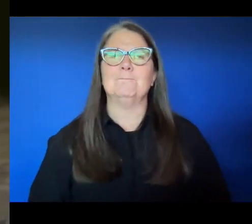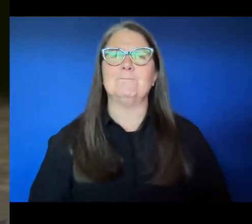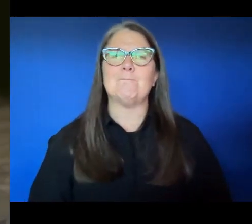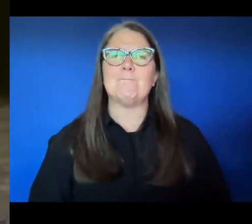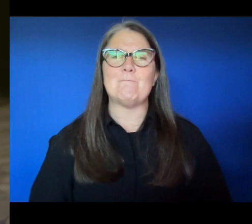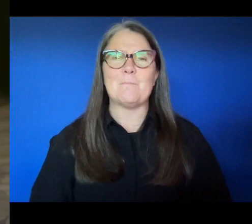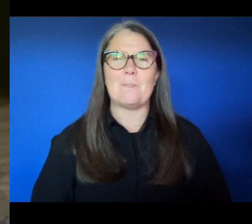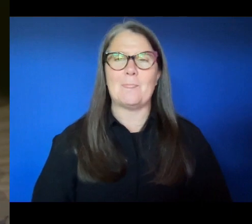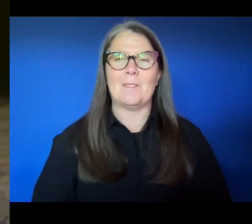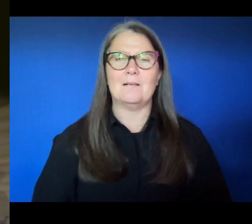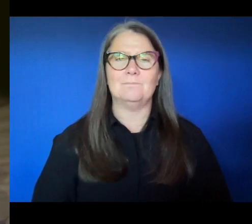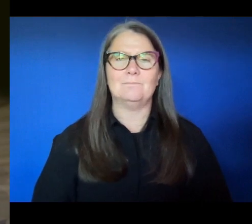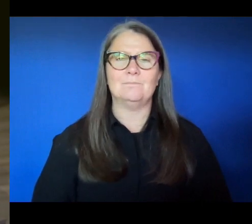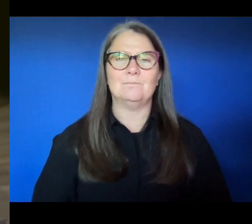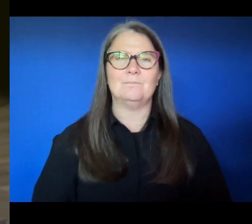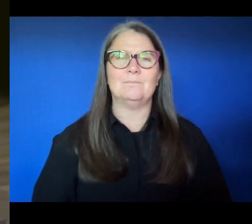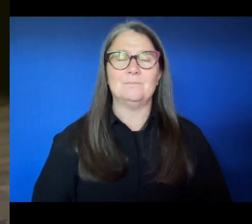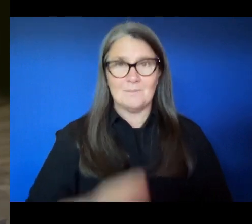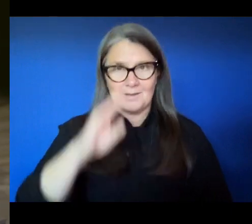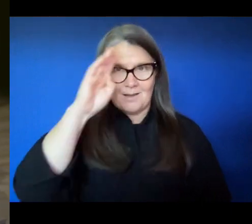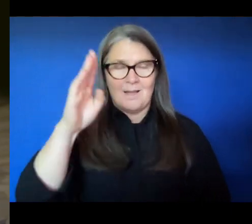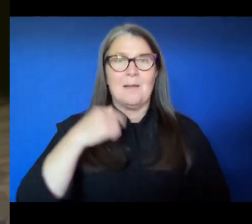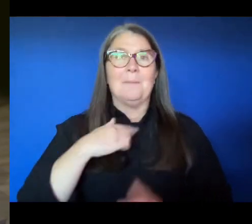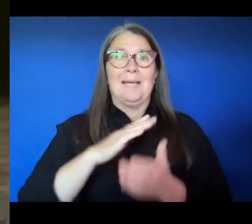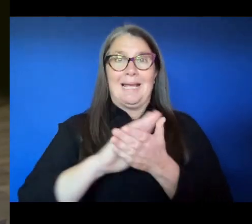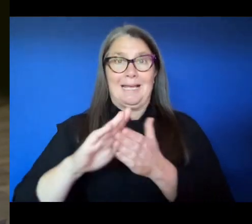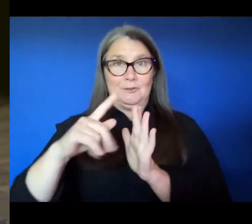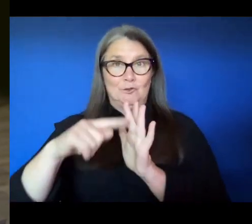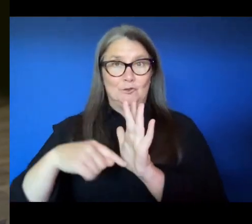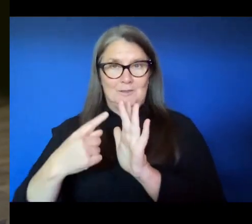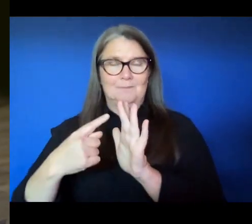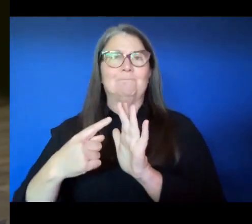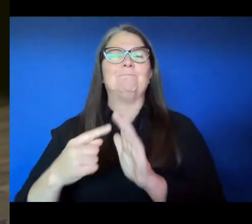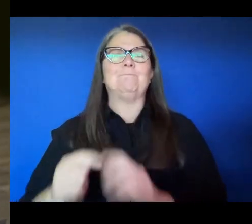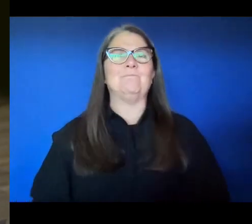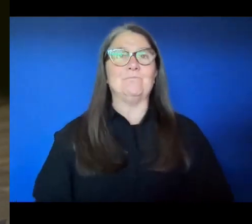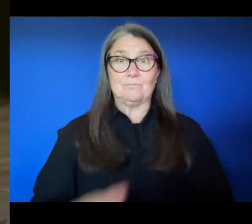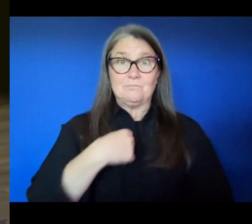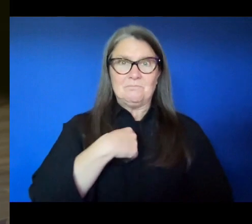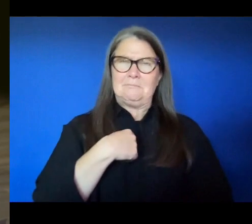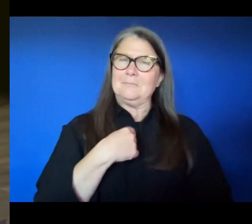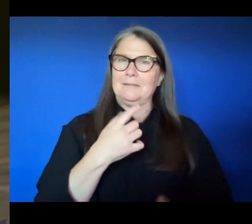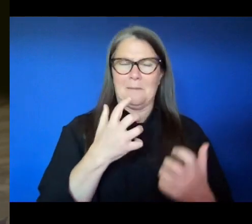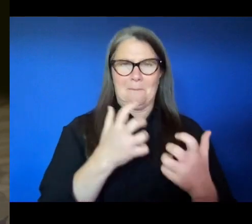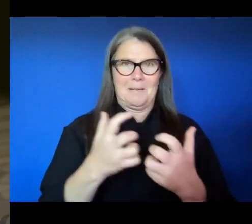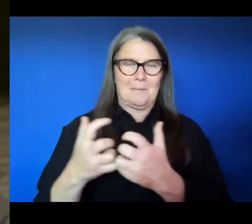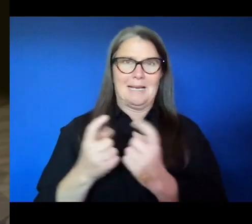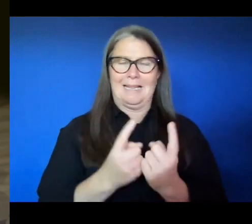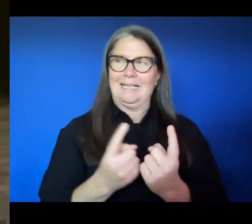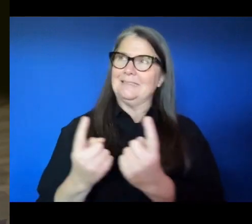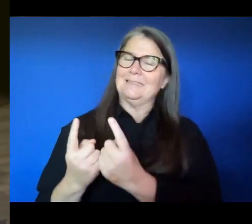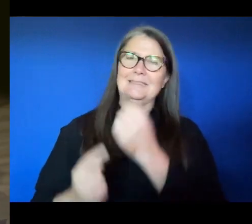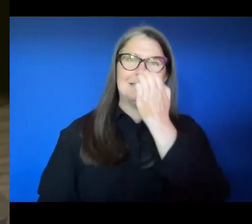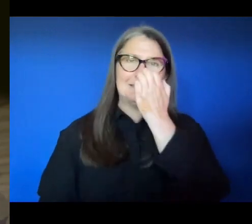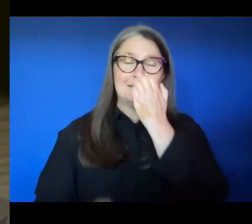Hi, I'm Helen Johnson. Also many things, I suppose. A